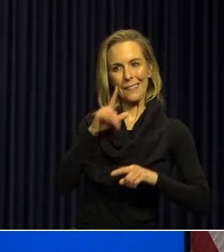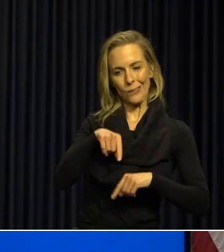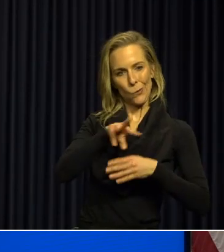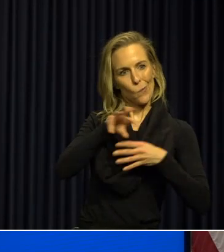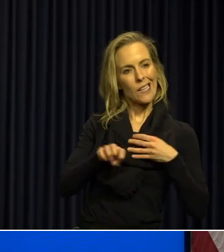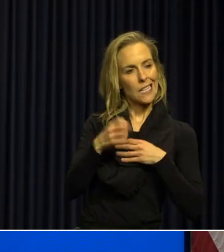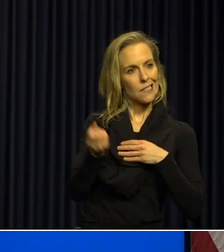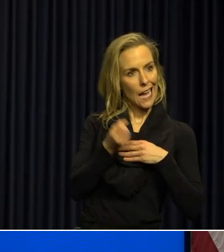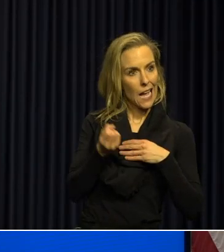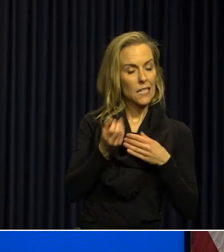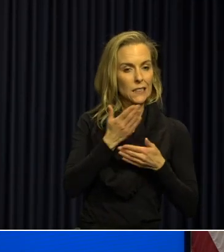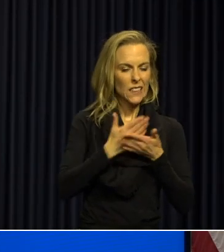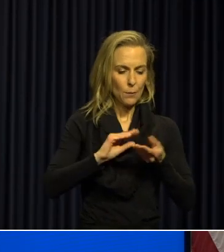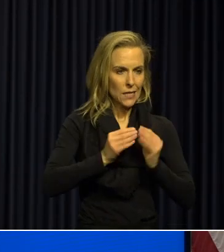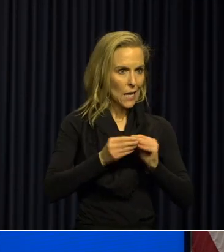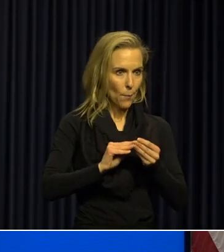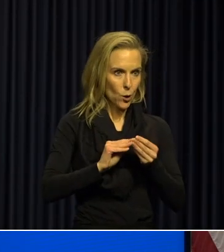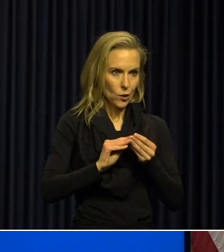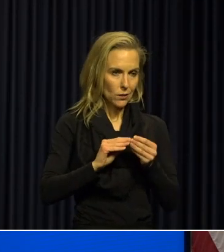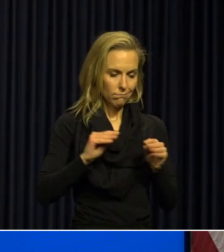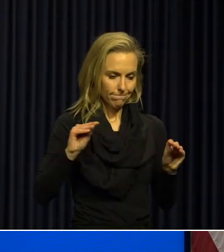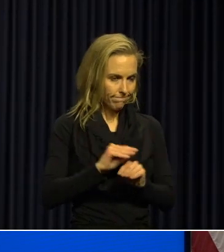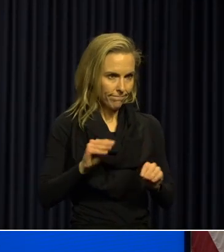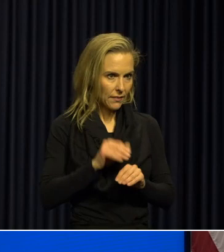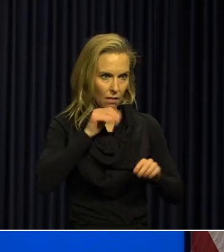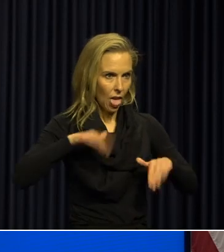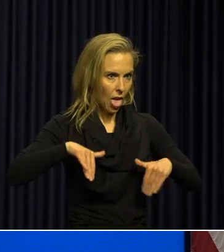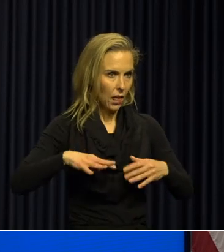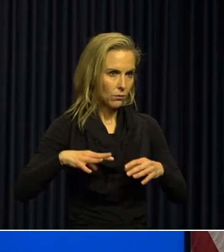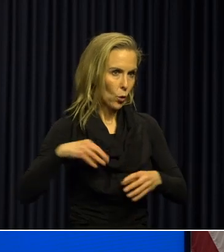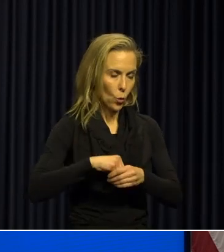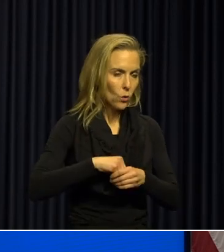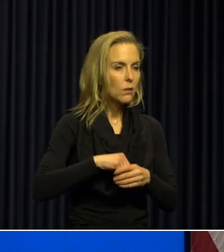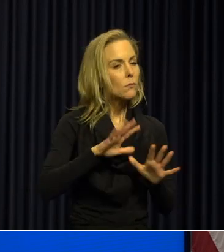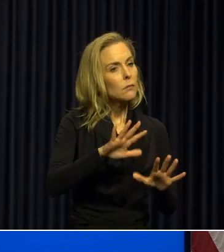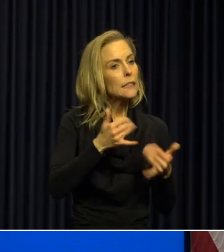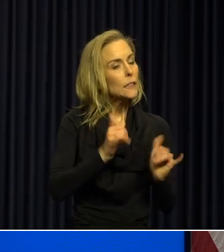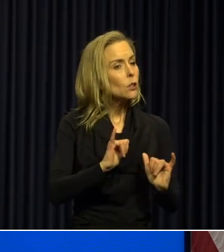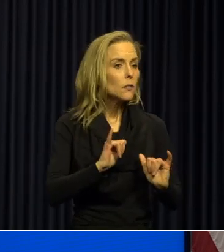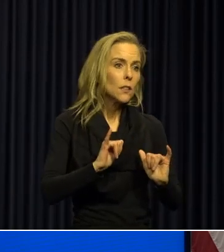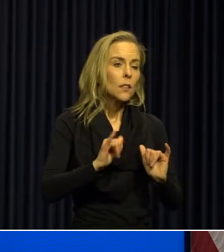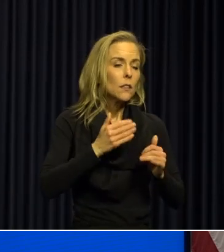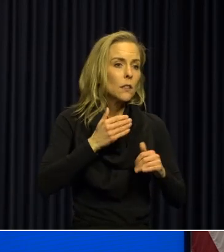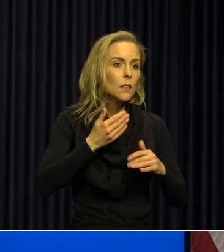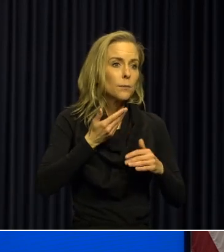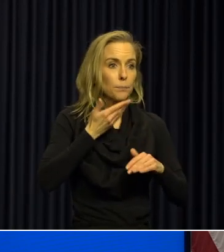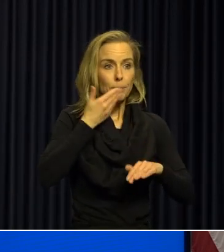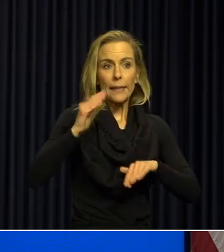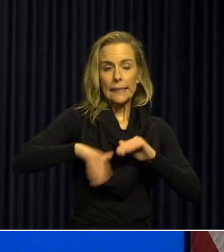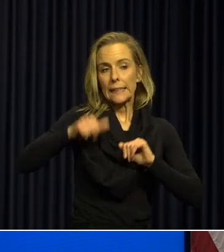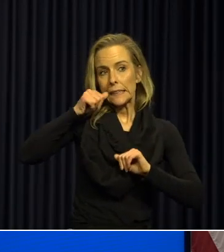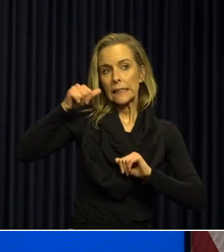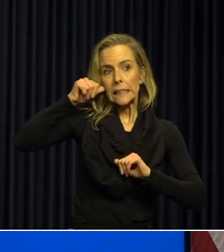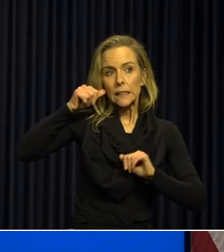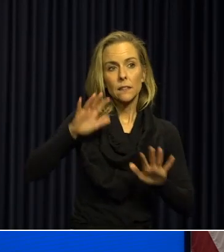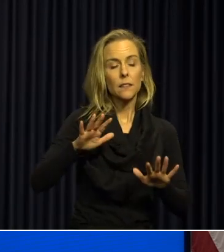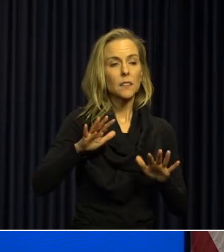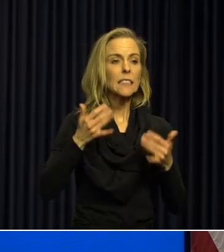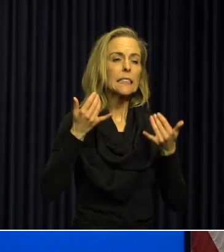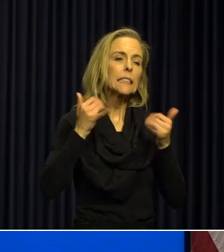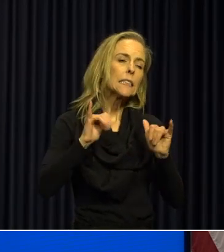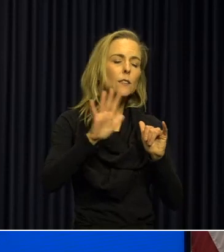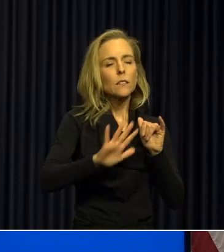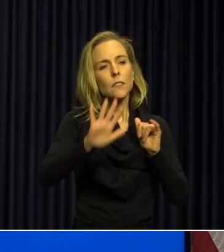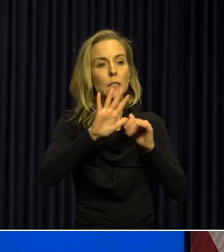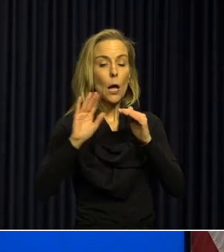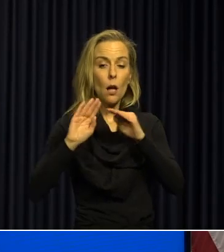in, these are better numbers. And what that means is we still think we are plateaued, or we're